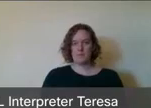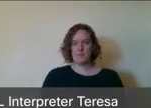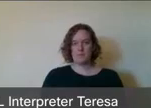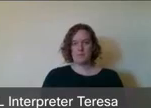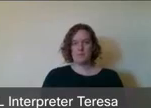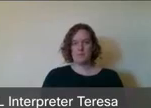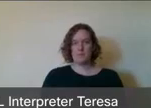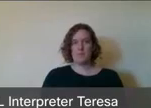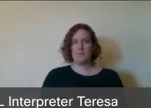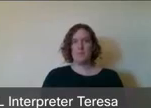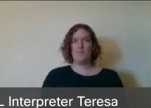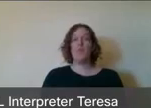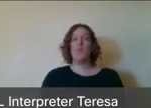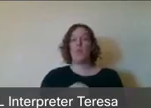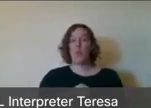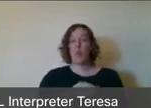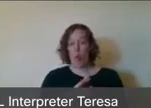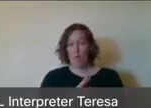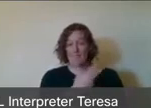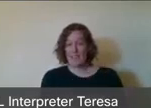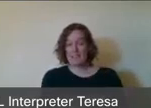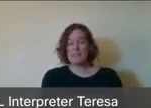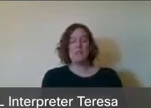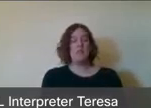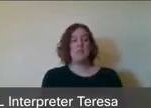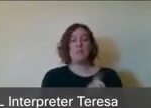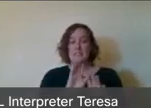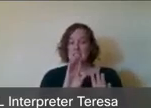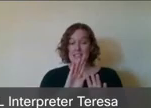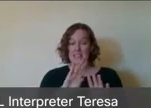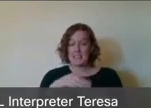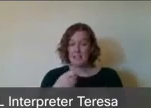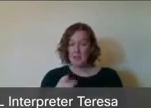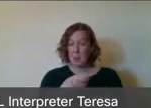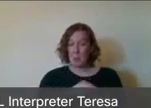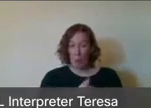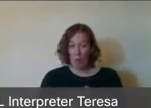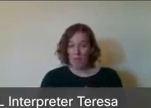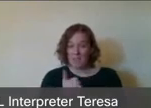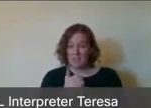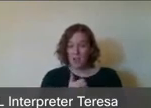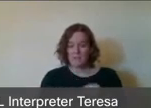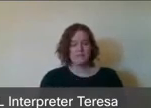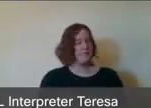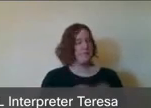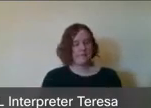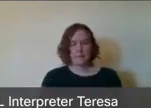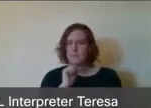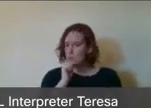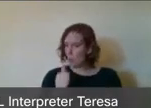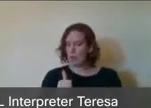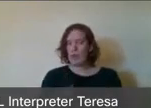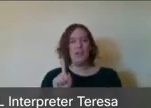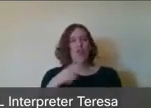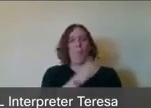The COVID-19 vaccine will not give you COVID-19. It's protection from the virus